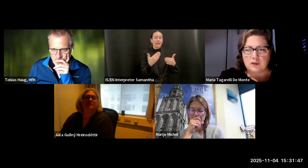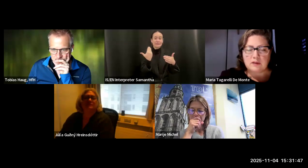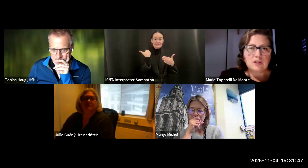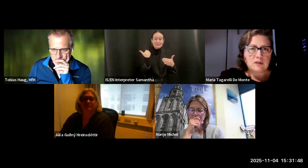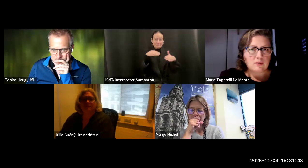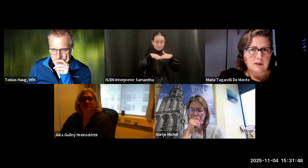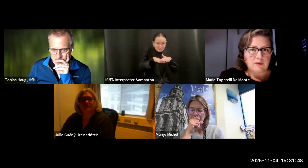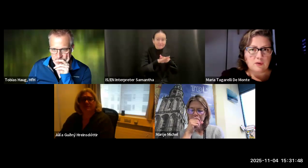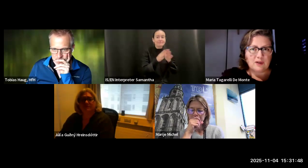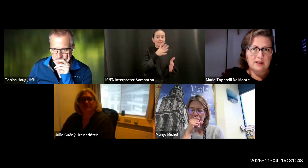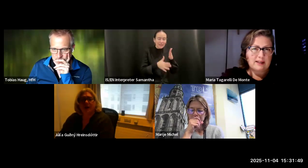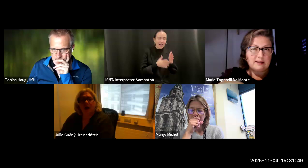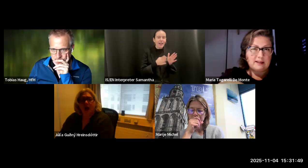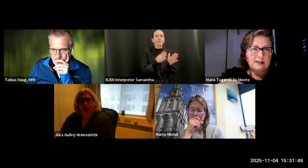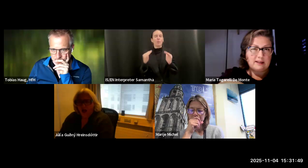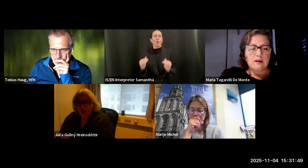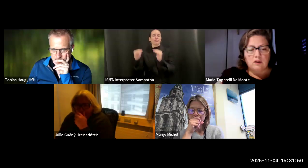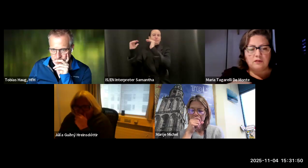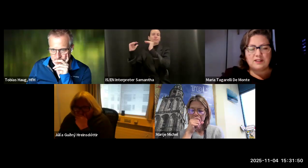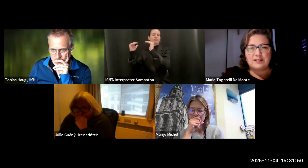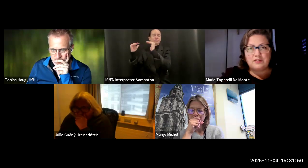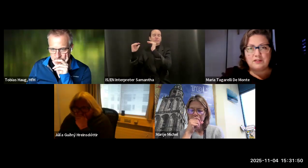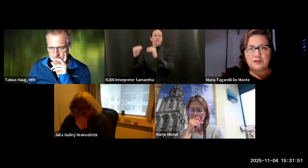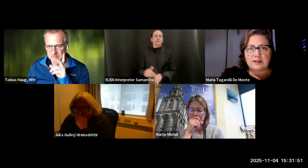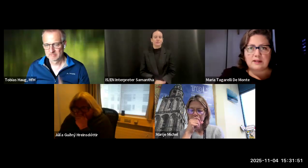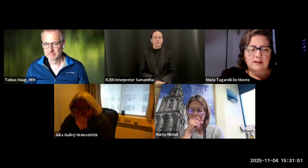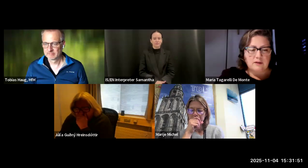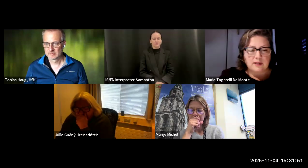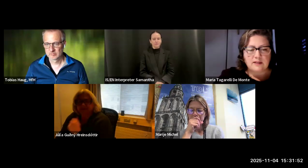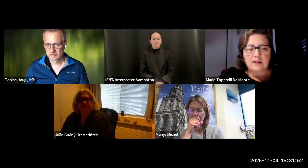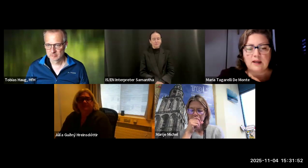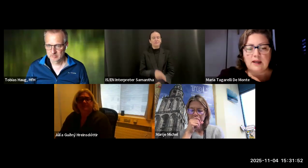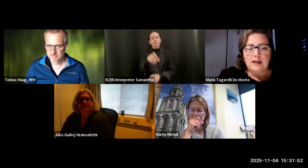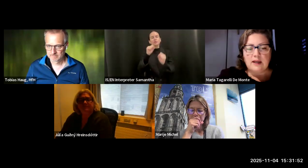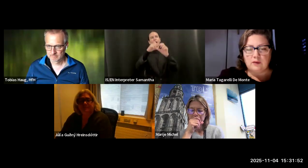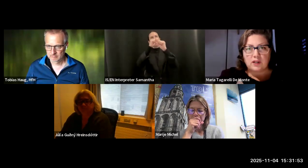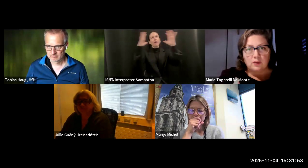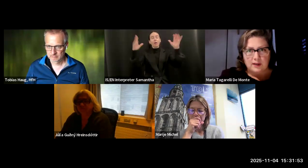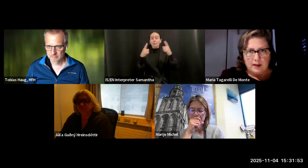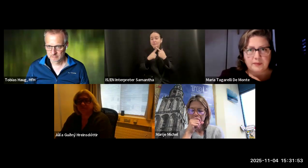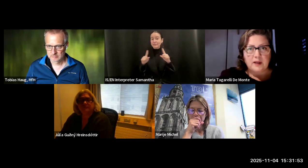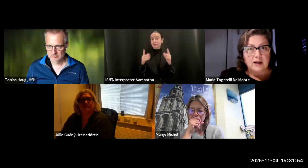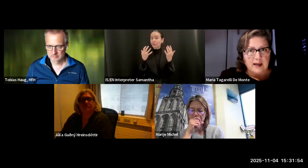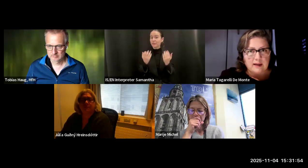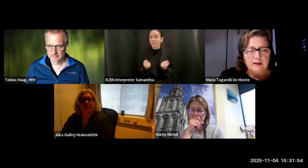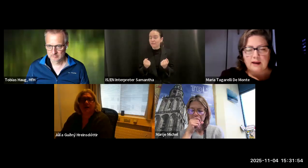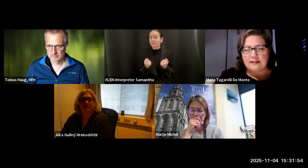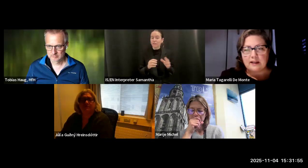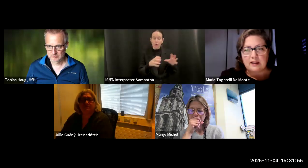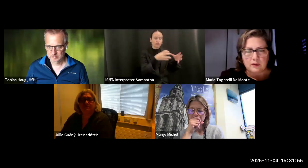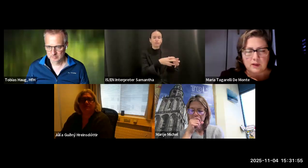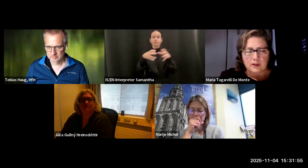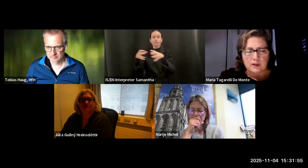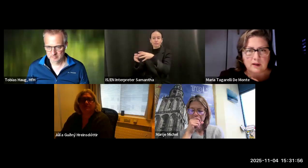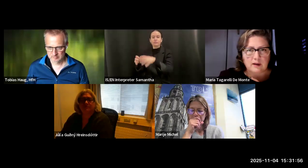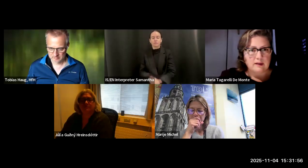level students, just to give you an idea of the difference that there is in working with them. Again,